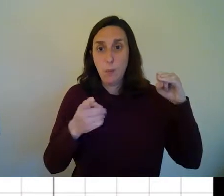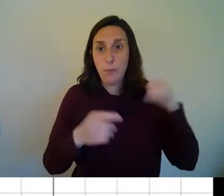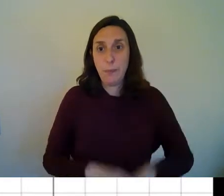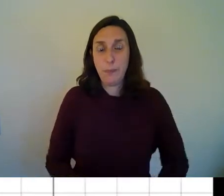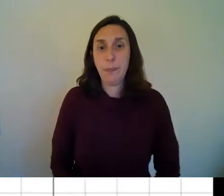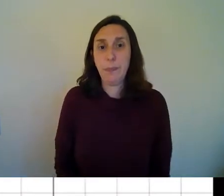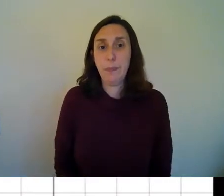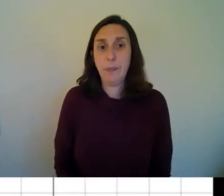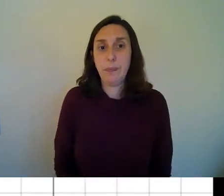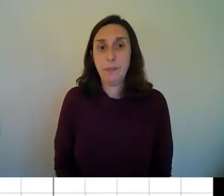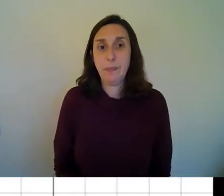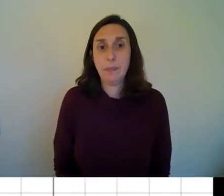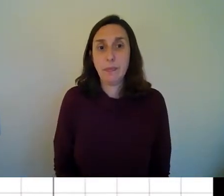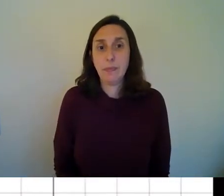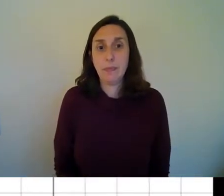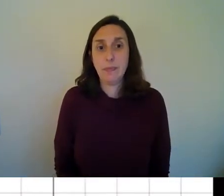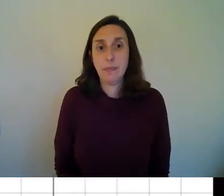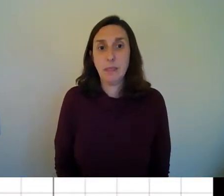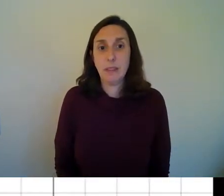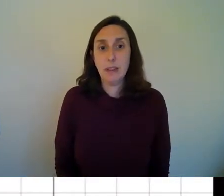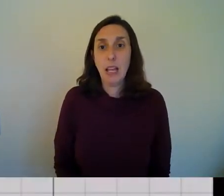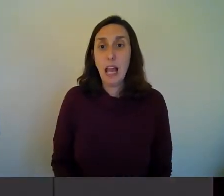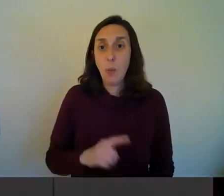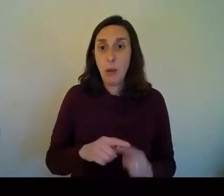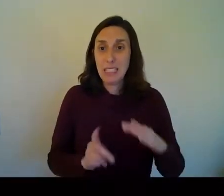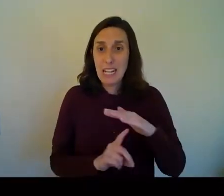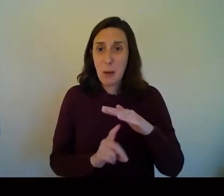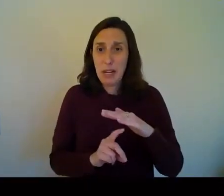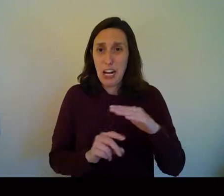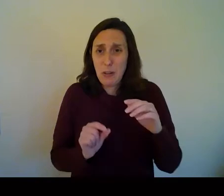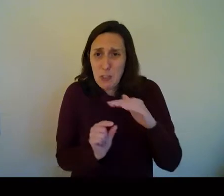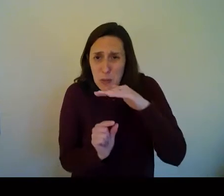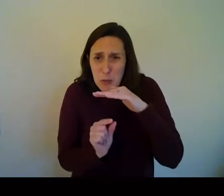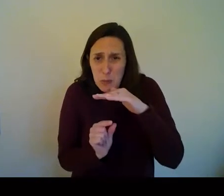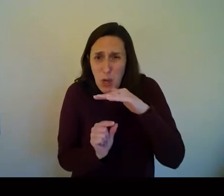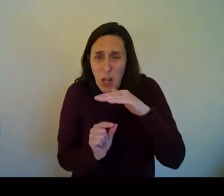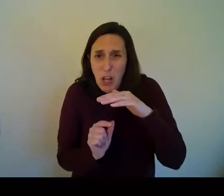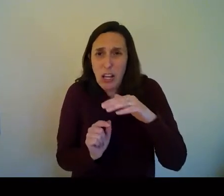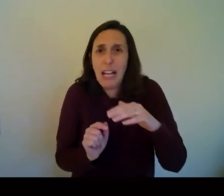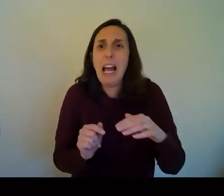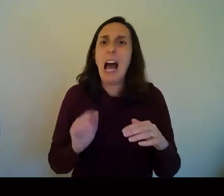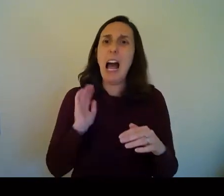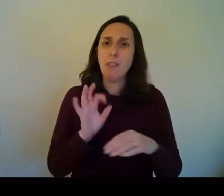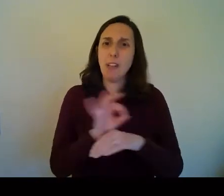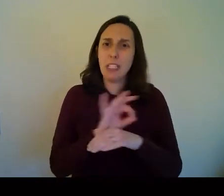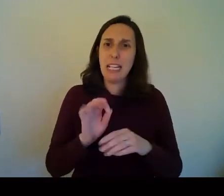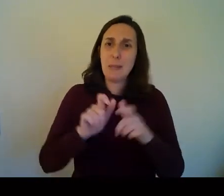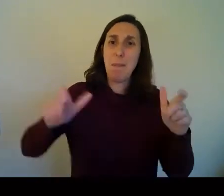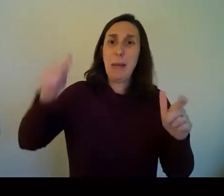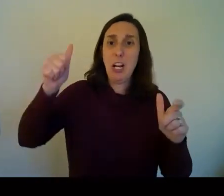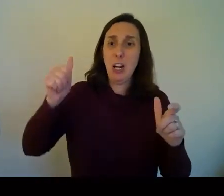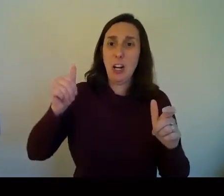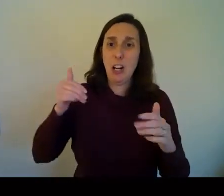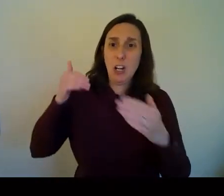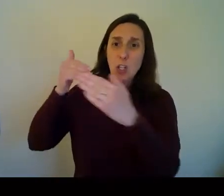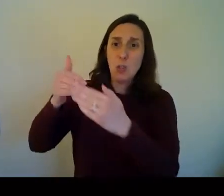And when our denominators get really, really, really, really, really, really small, our function gets bigger towards infinity. All right, let's look at